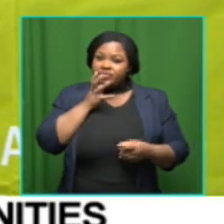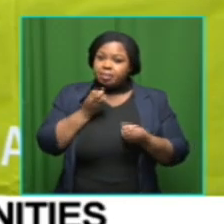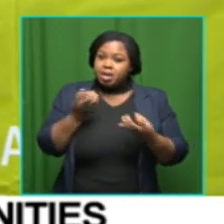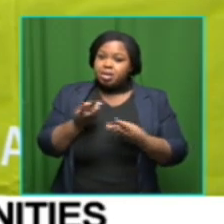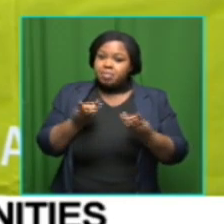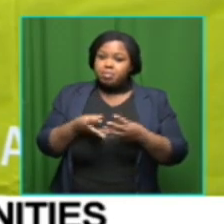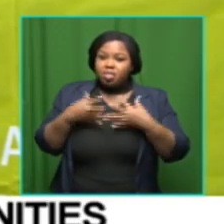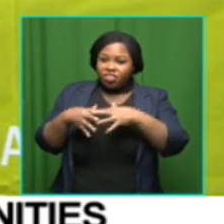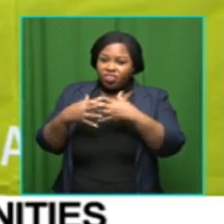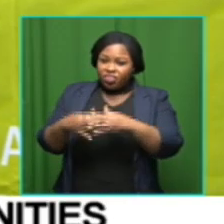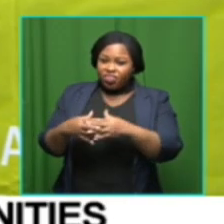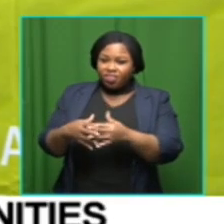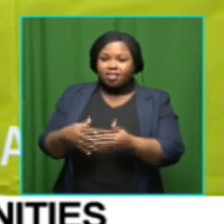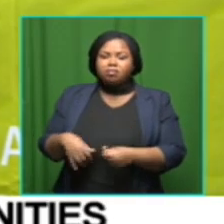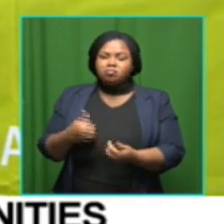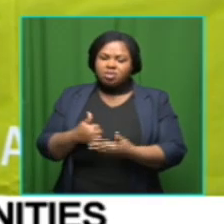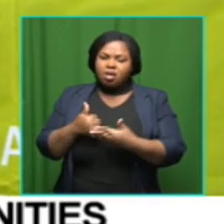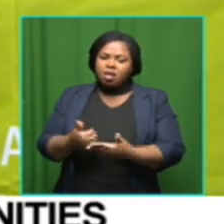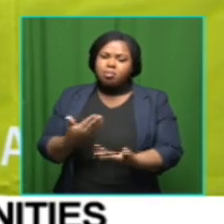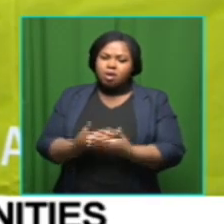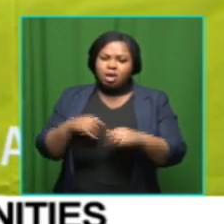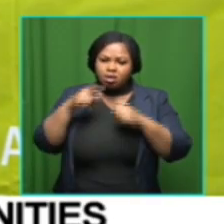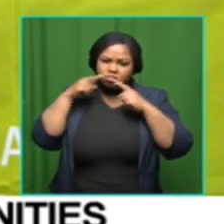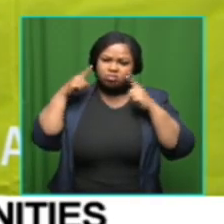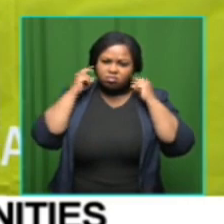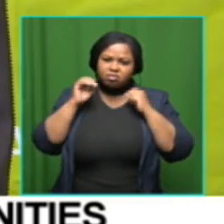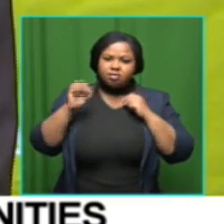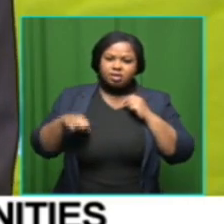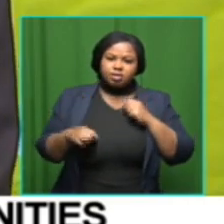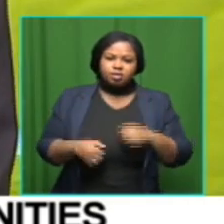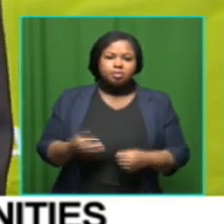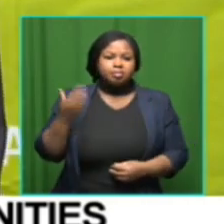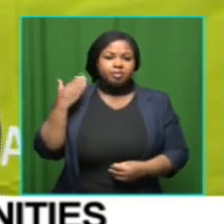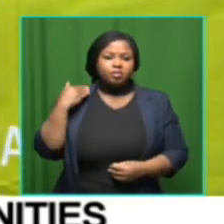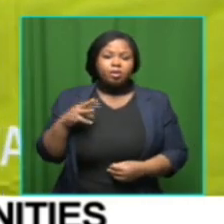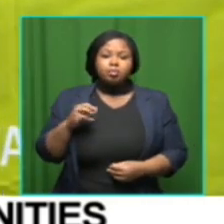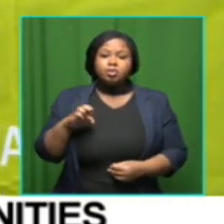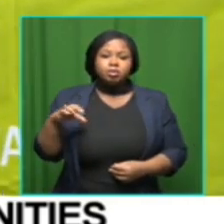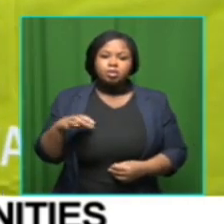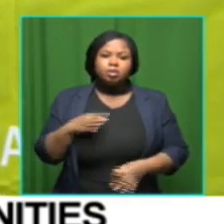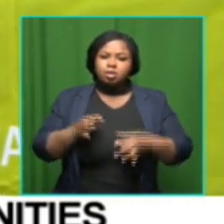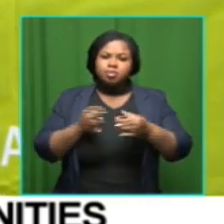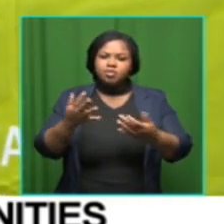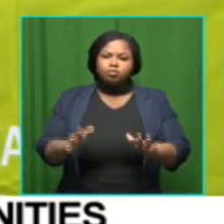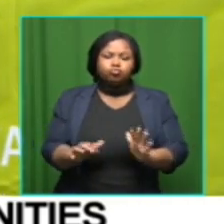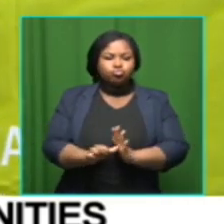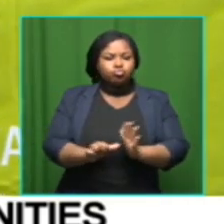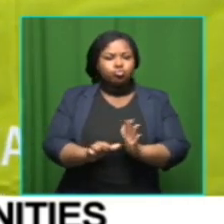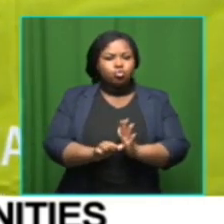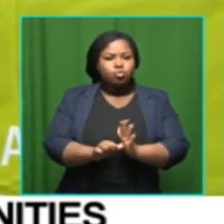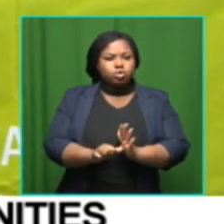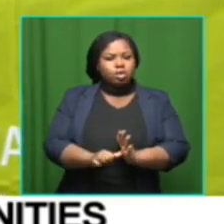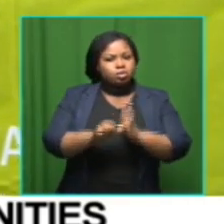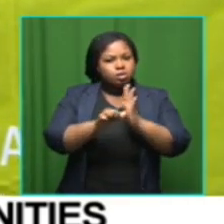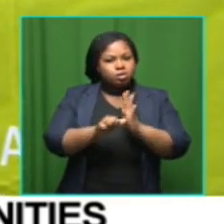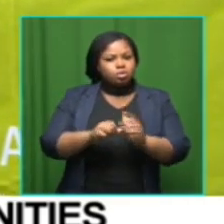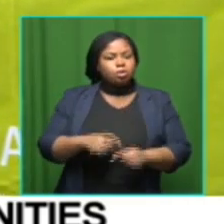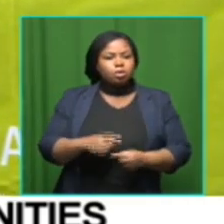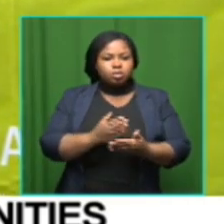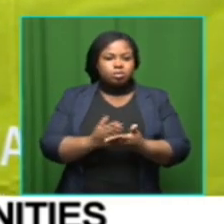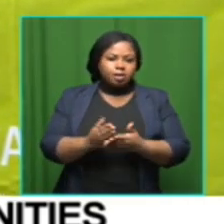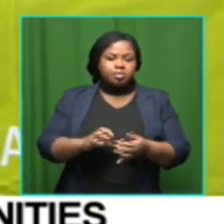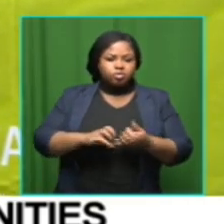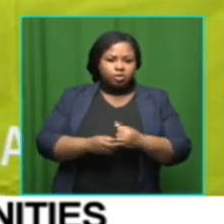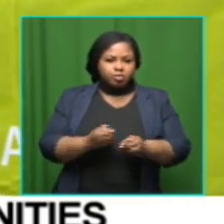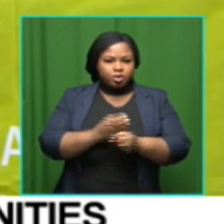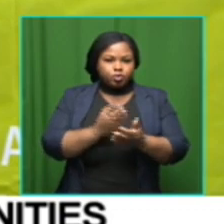spaces, that might be helpful. I think the point that have been raised by MEC are important. There are certain precautions you must always take with the